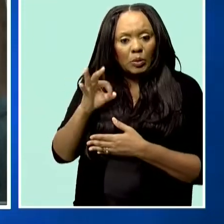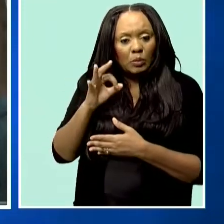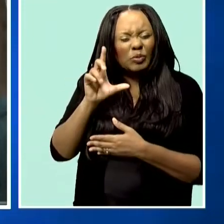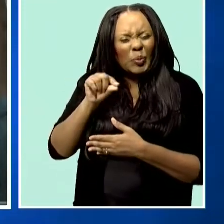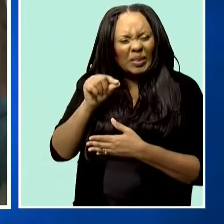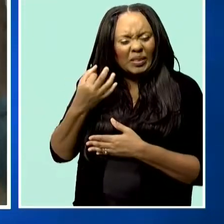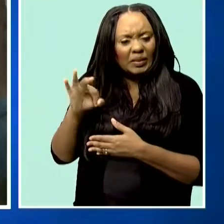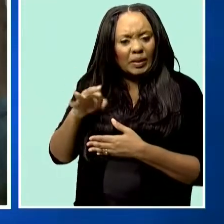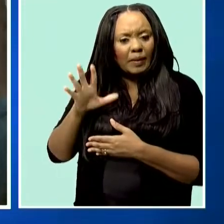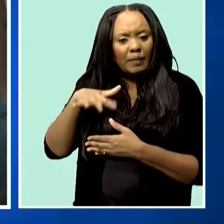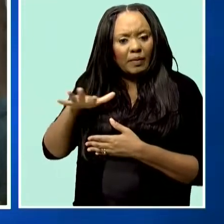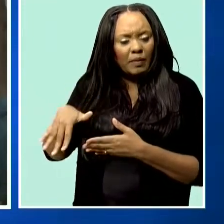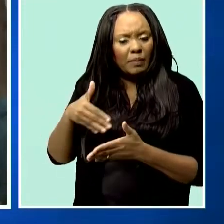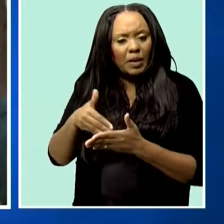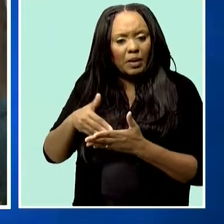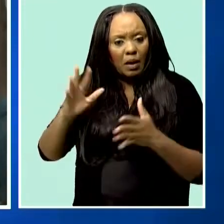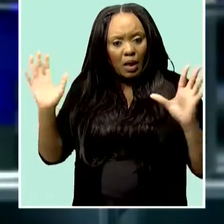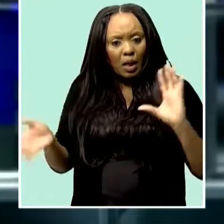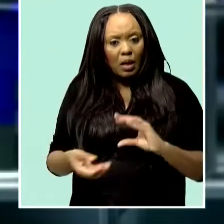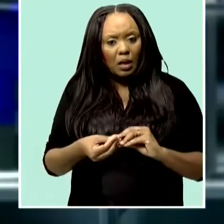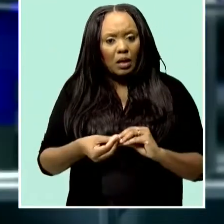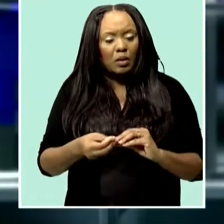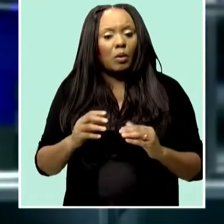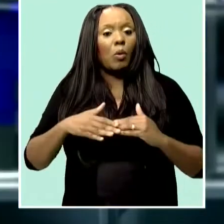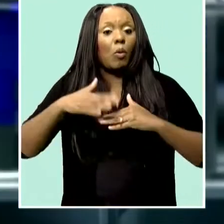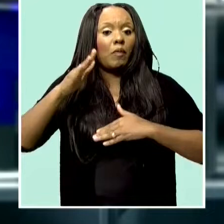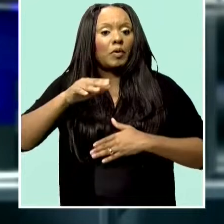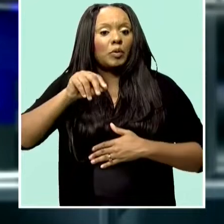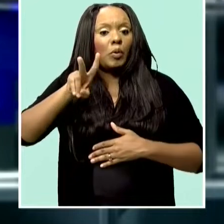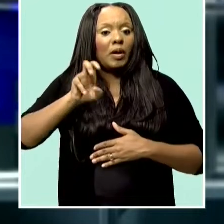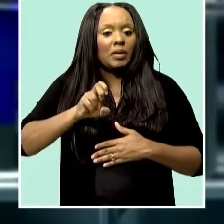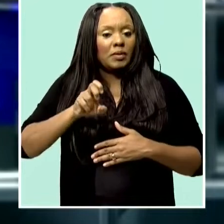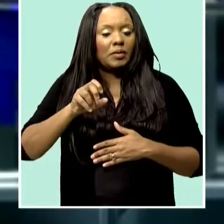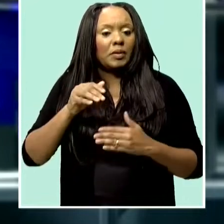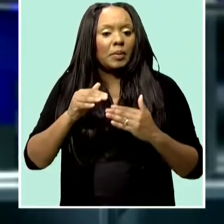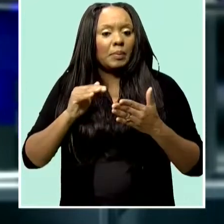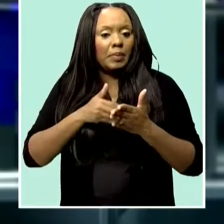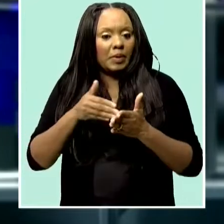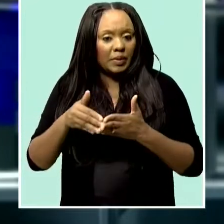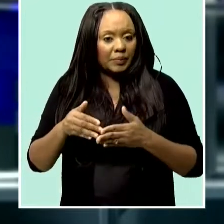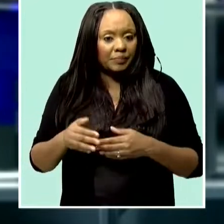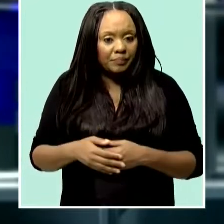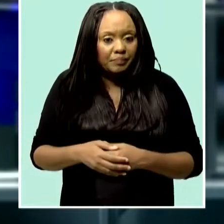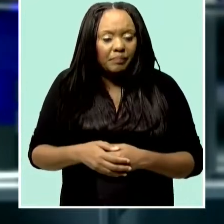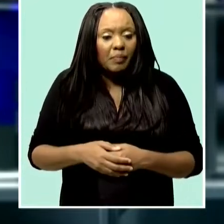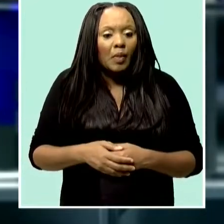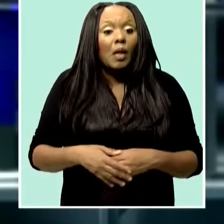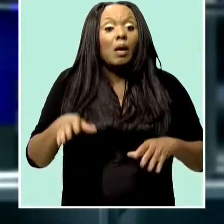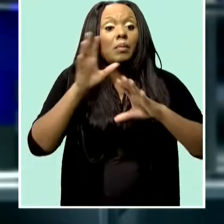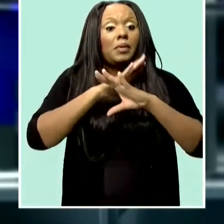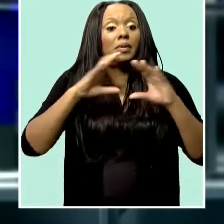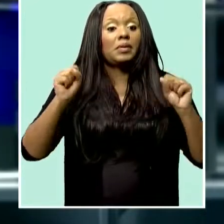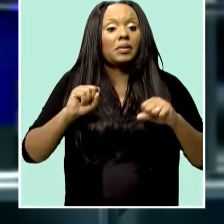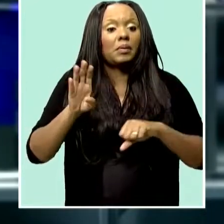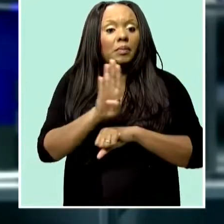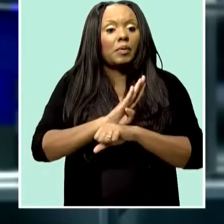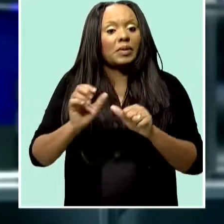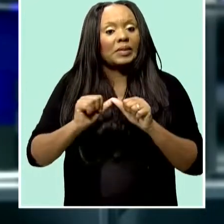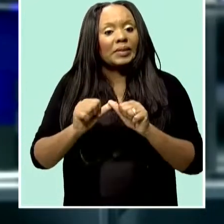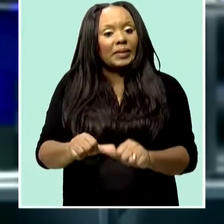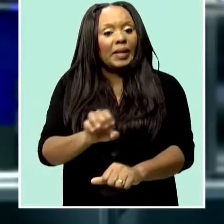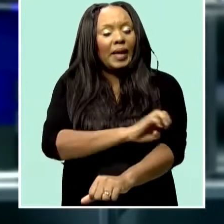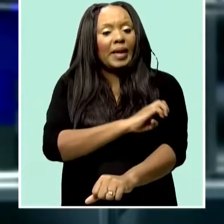2019, $55 million. Now, the issue of the dividends came up again when President of the Barbados Sustainable Energy